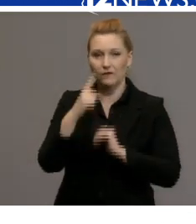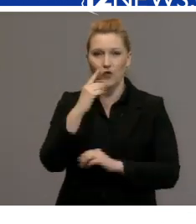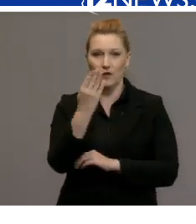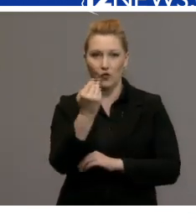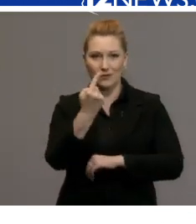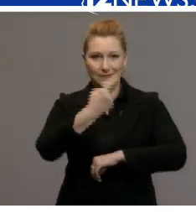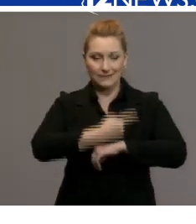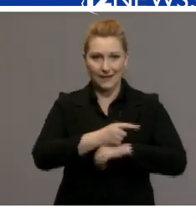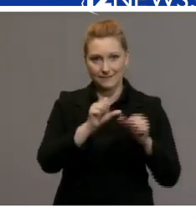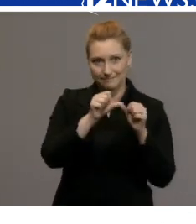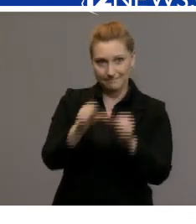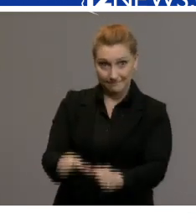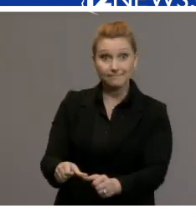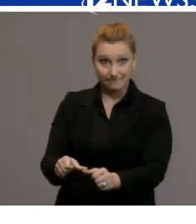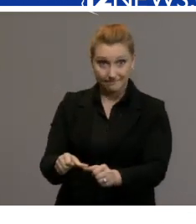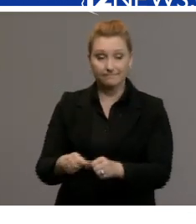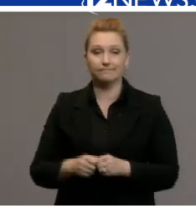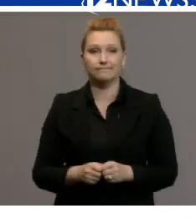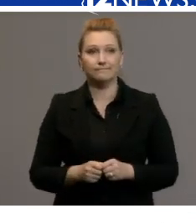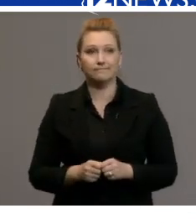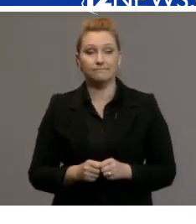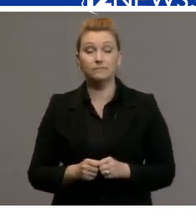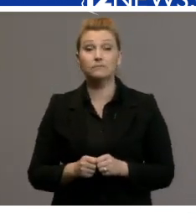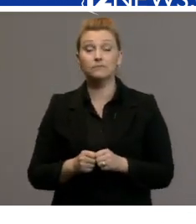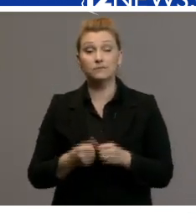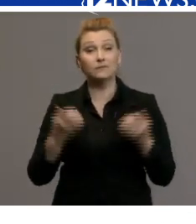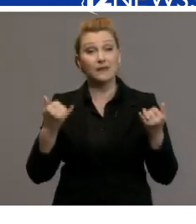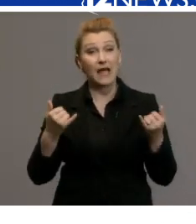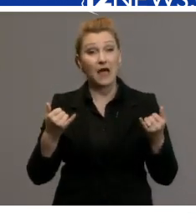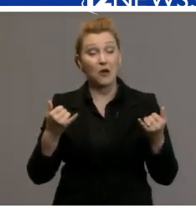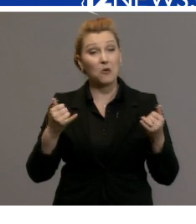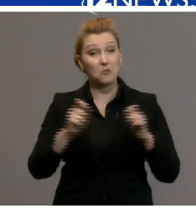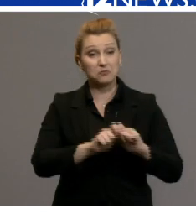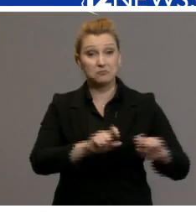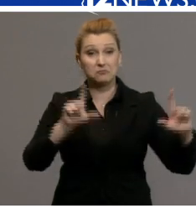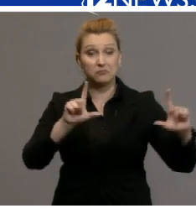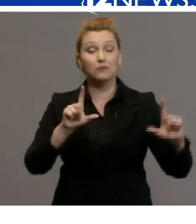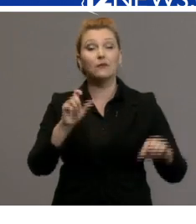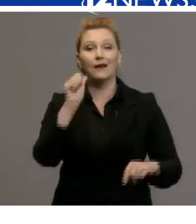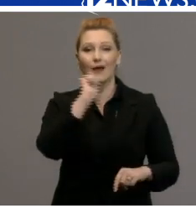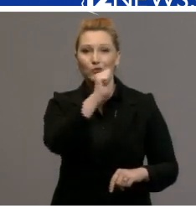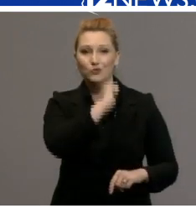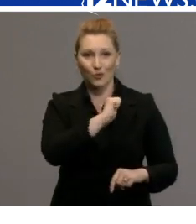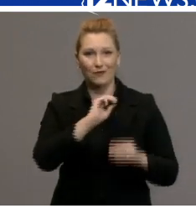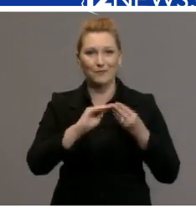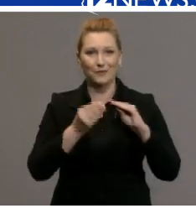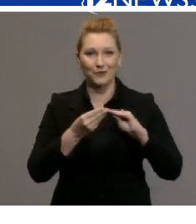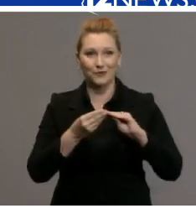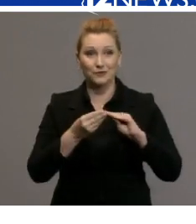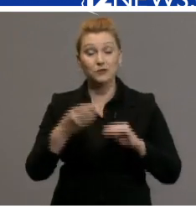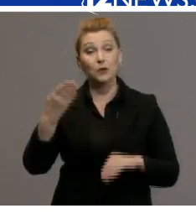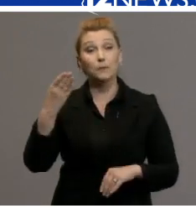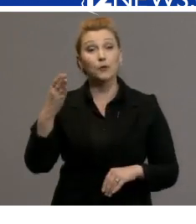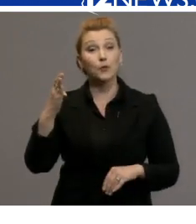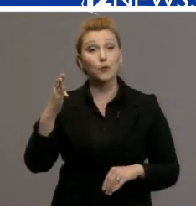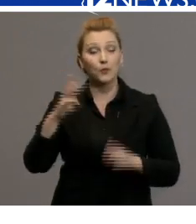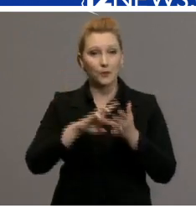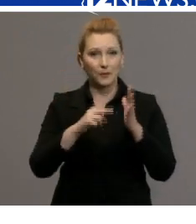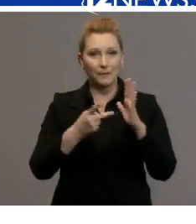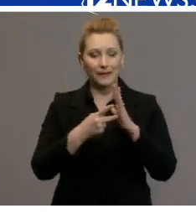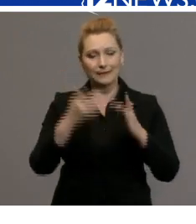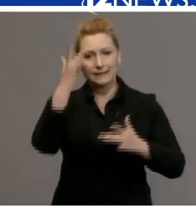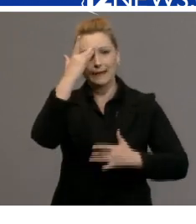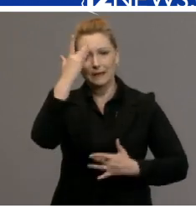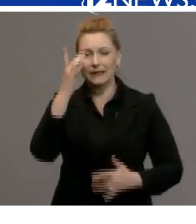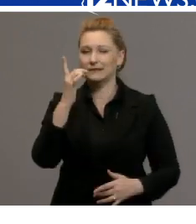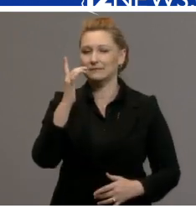This is Arizona's chart. The blue line is COVID-like illnesses. This is since